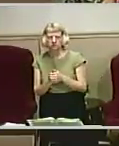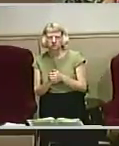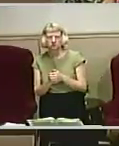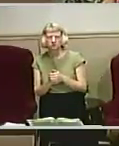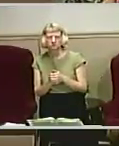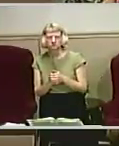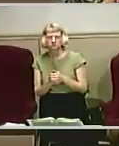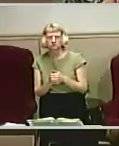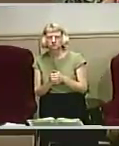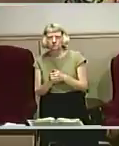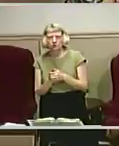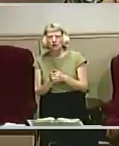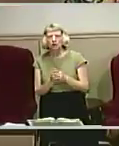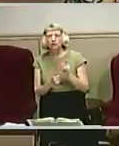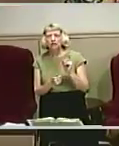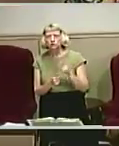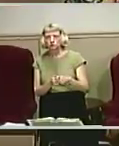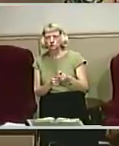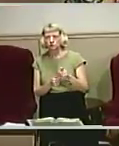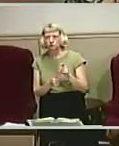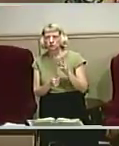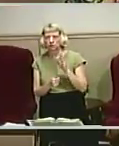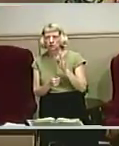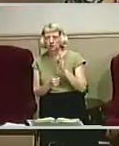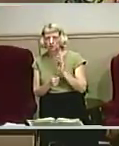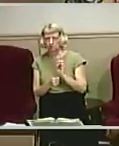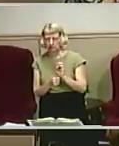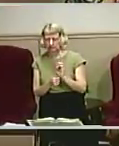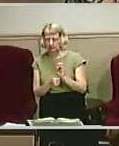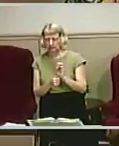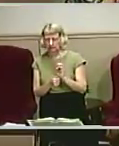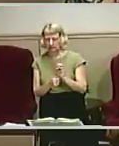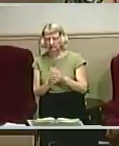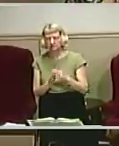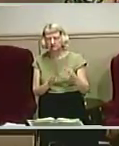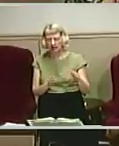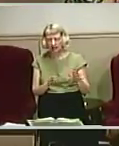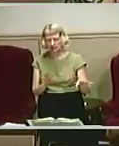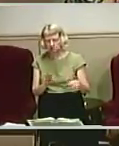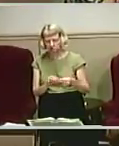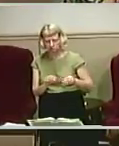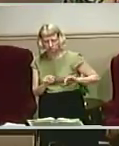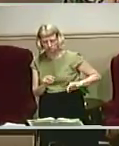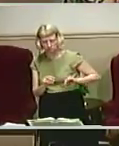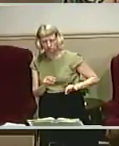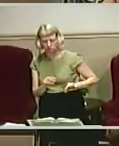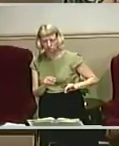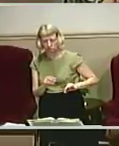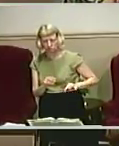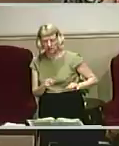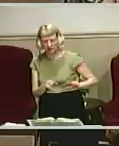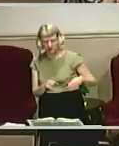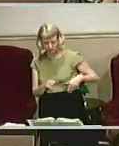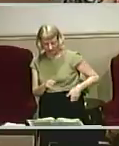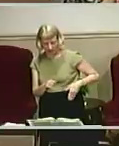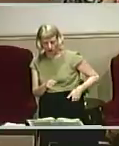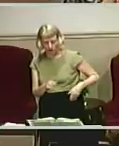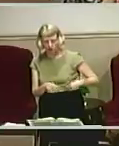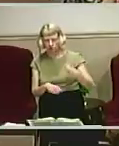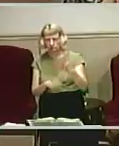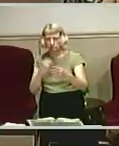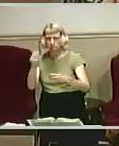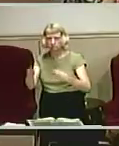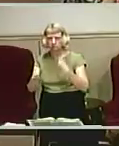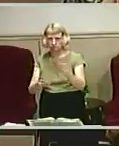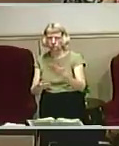But that should be a cycle, should it not? If our pockets get filled, they should also get emptied. And where should they get